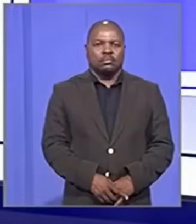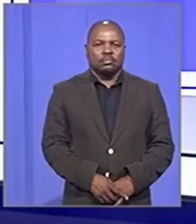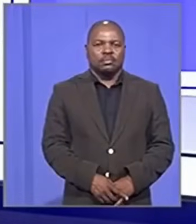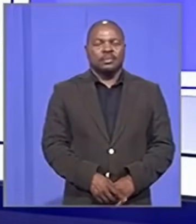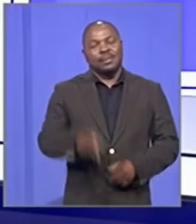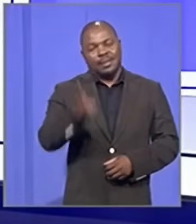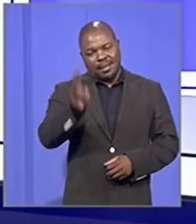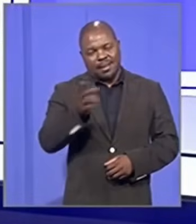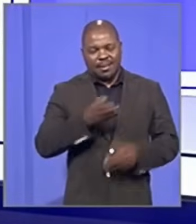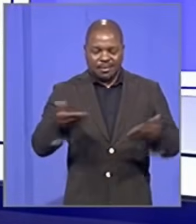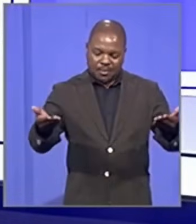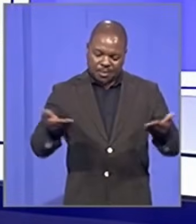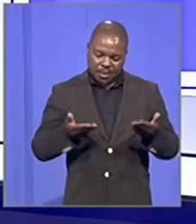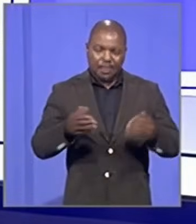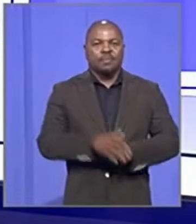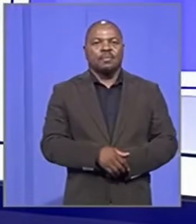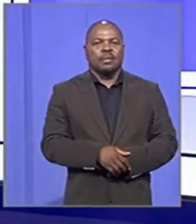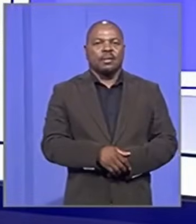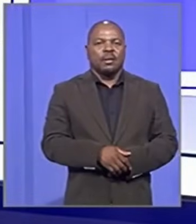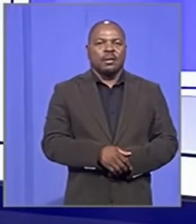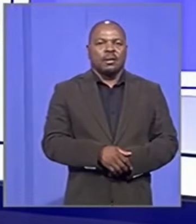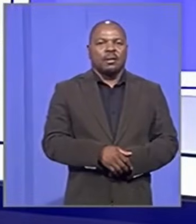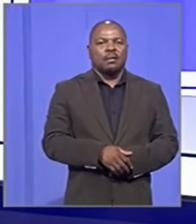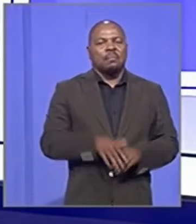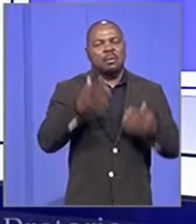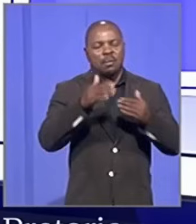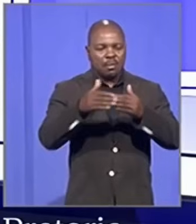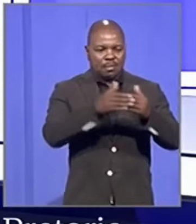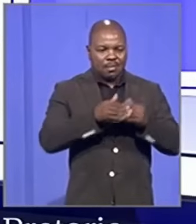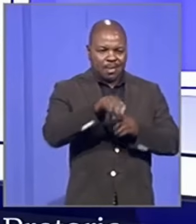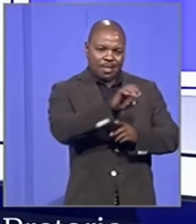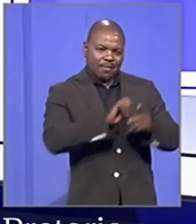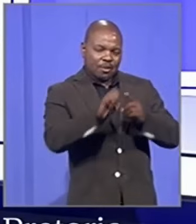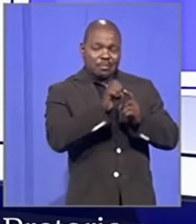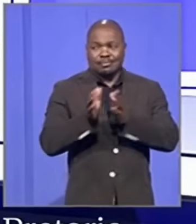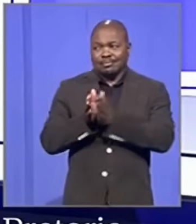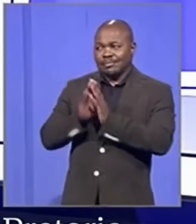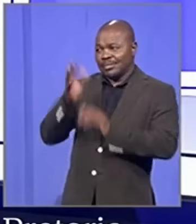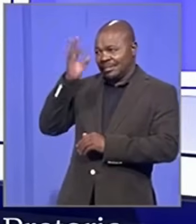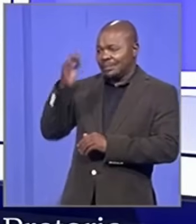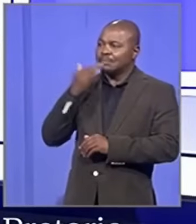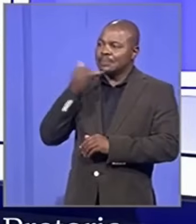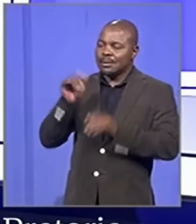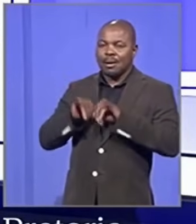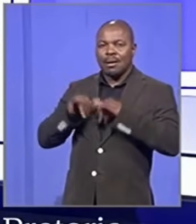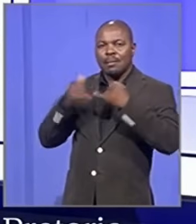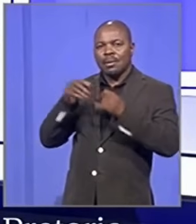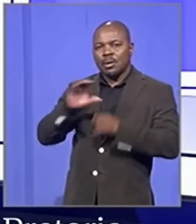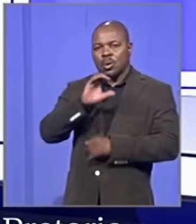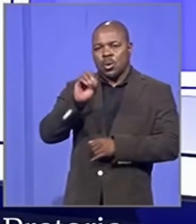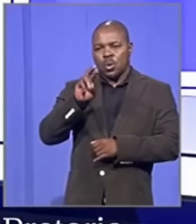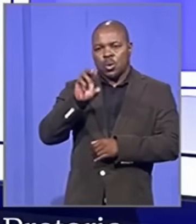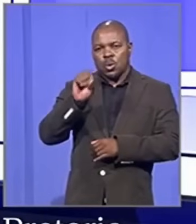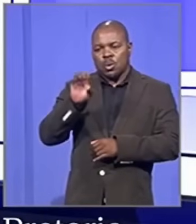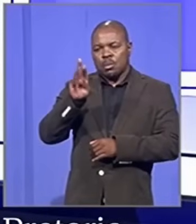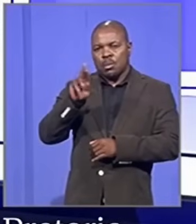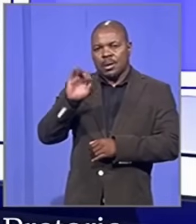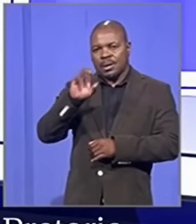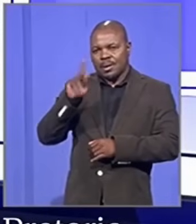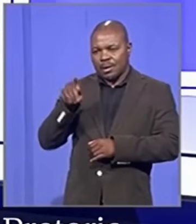bešong re sa le amogela bašireletši ba tlhago le tikologo ba ipiletša go mmušo go emiša khamphane ya break go tšwela pele go